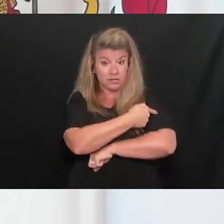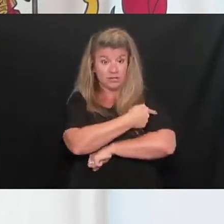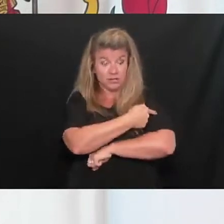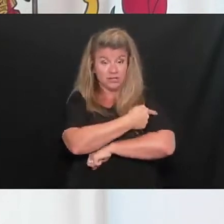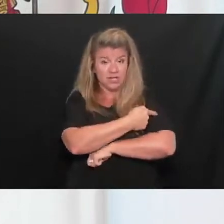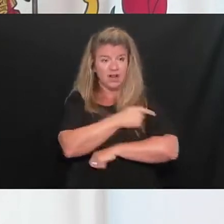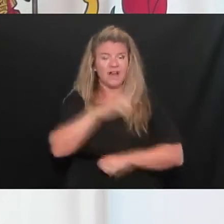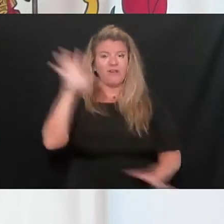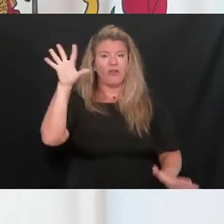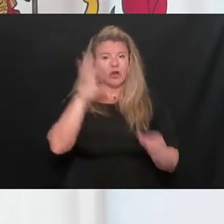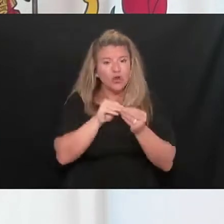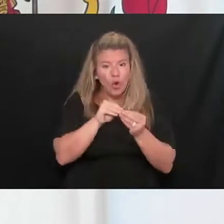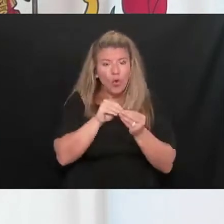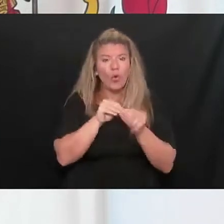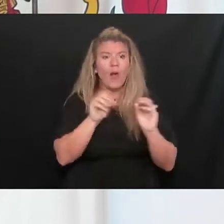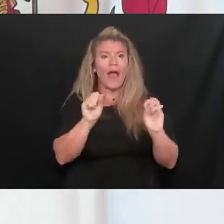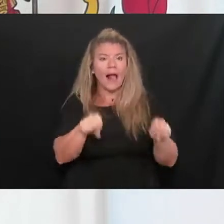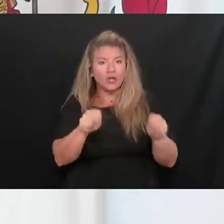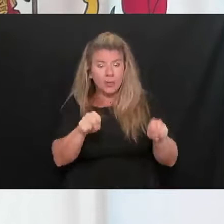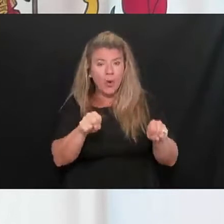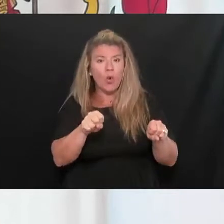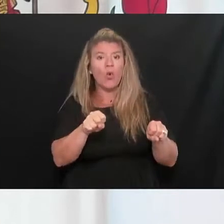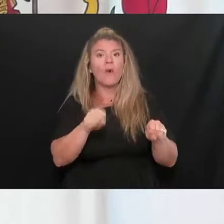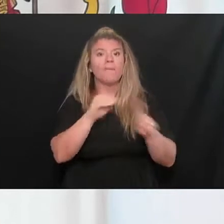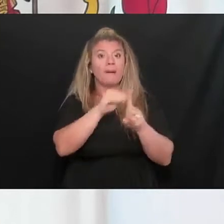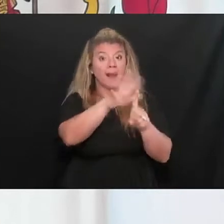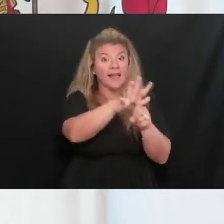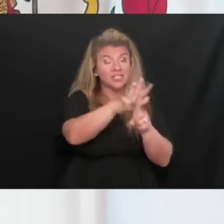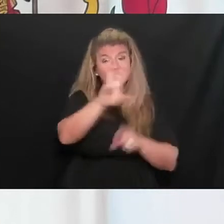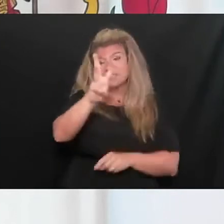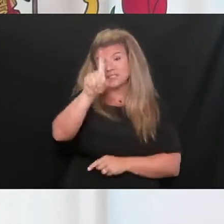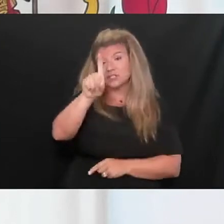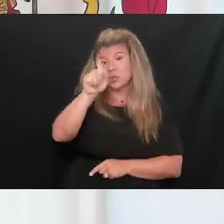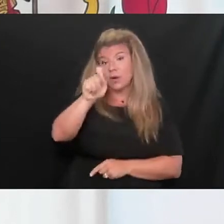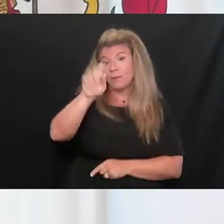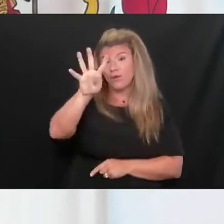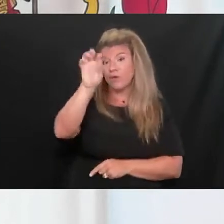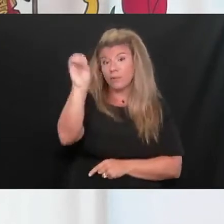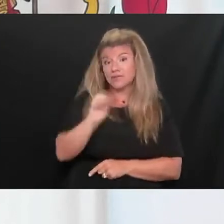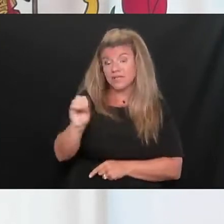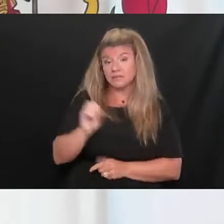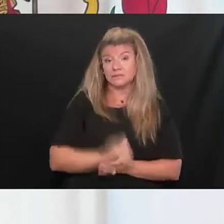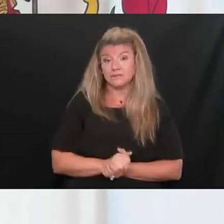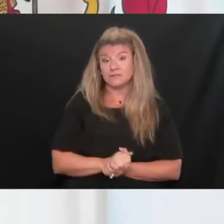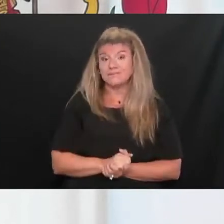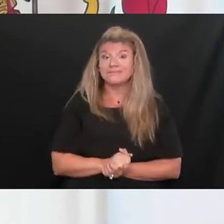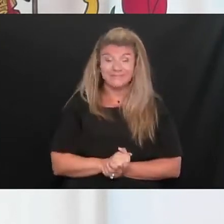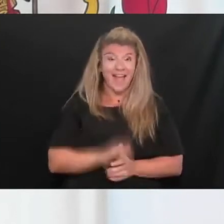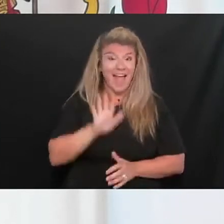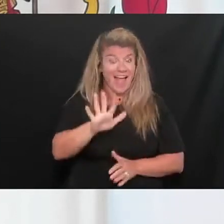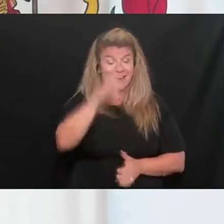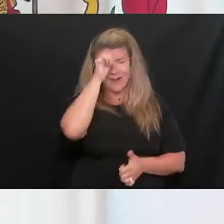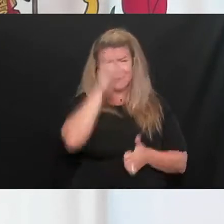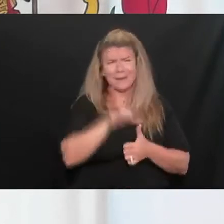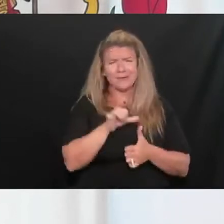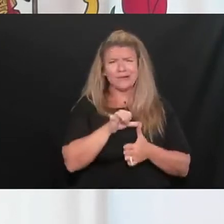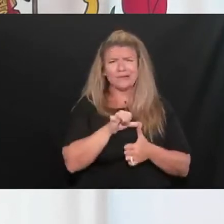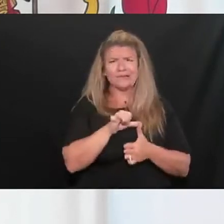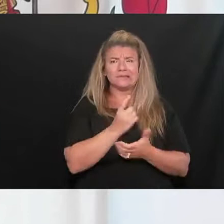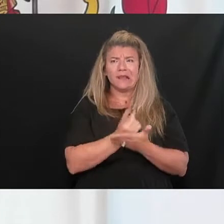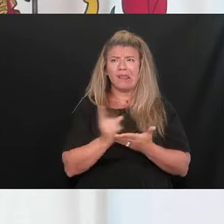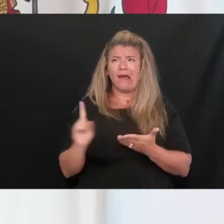our total eligible population, we're at 61.4%. Remember, I guess on